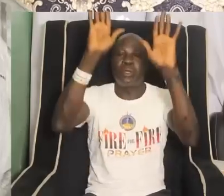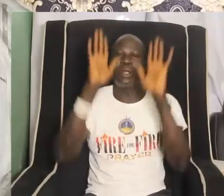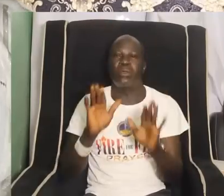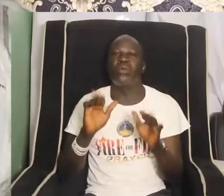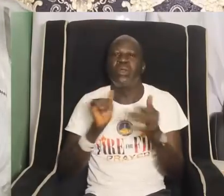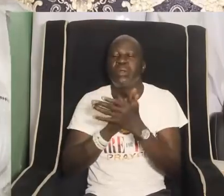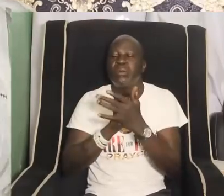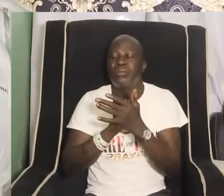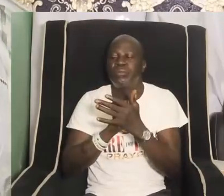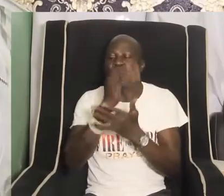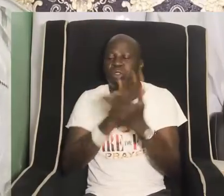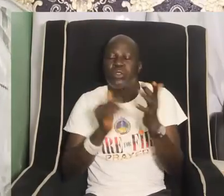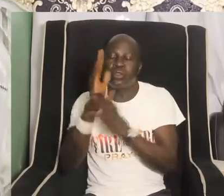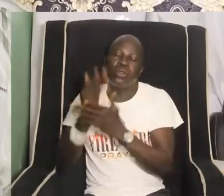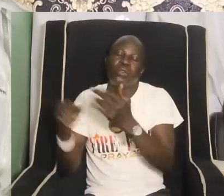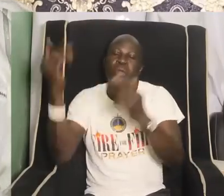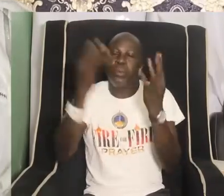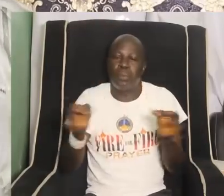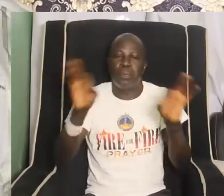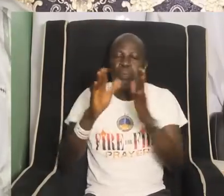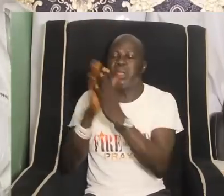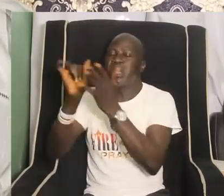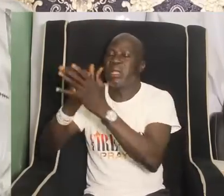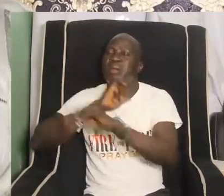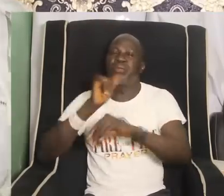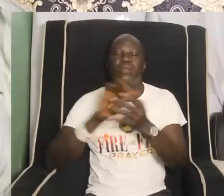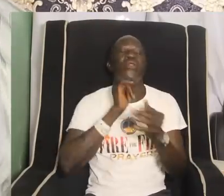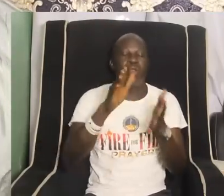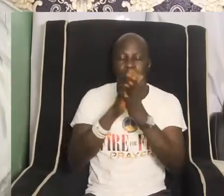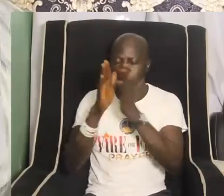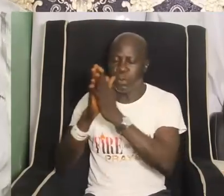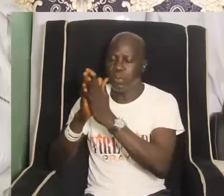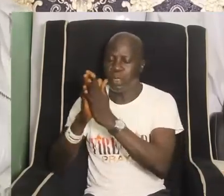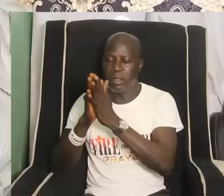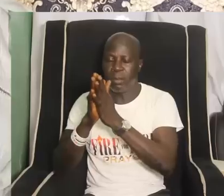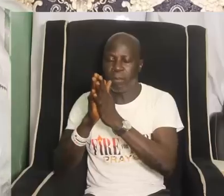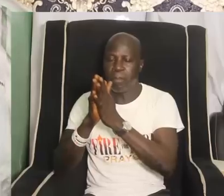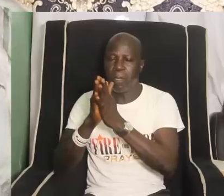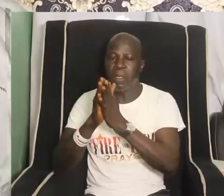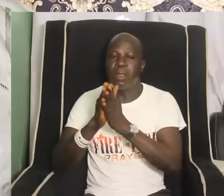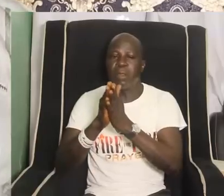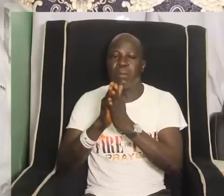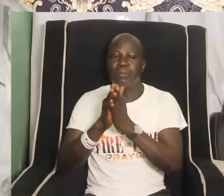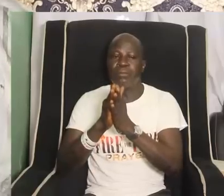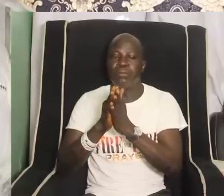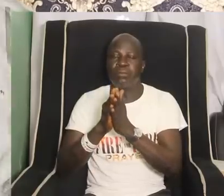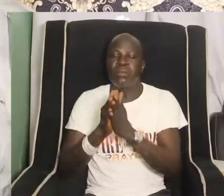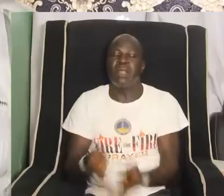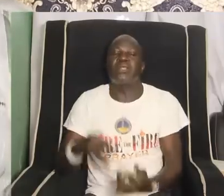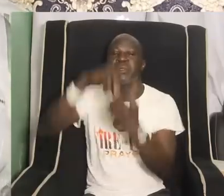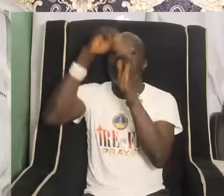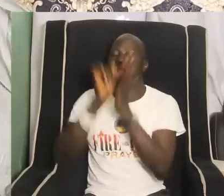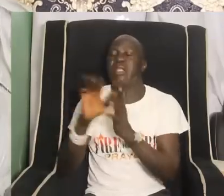Awon adura kan be. There is a certain prayer. Ti a gbodo mo gba. That is a must to pray. Pa pa nigba ta ba sare